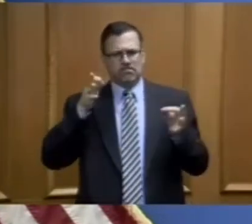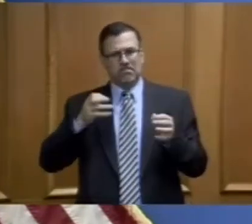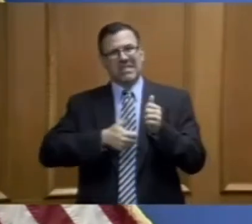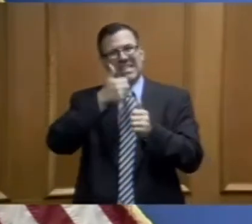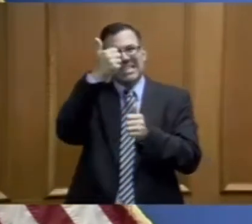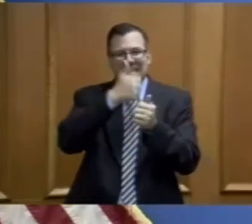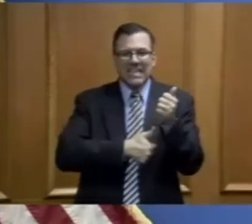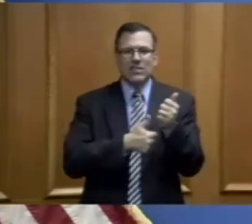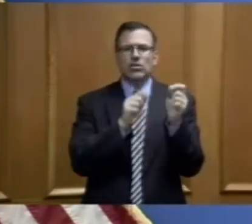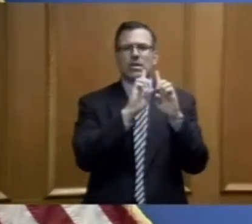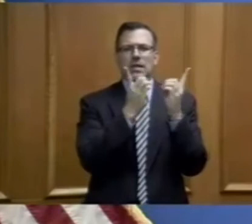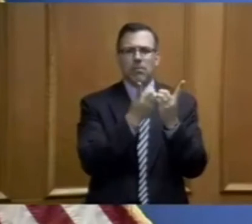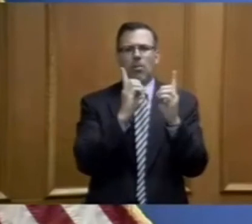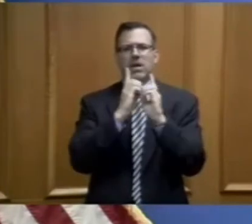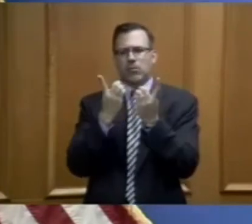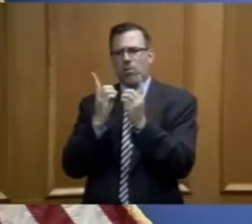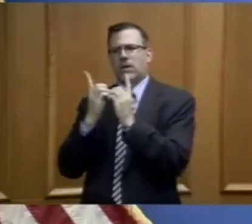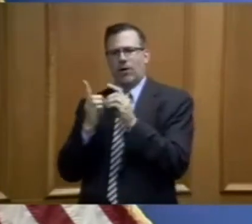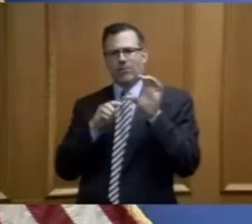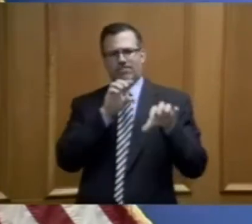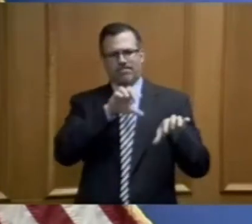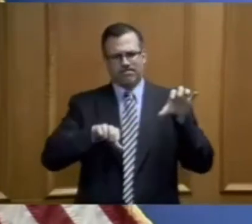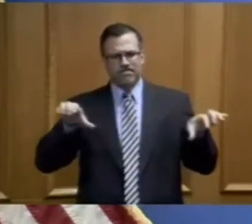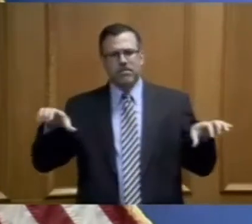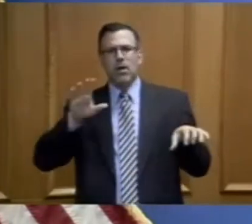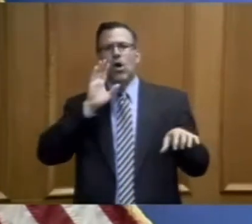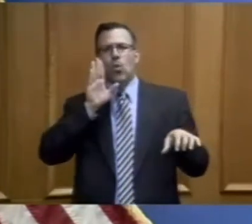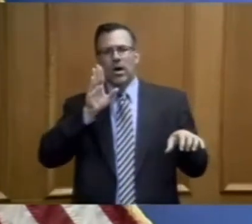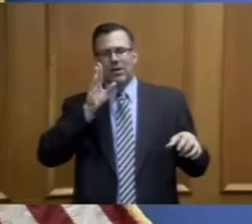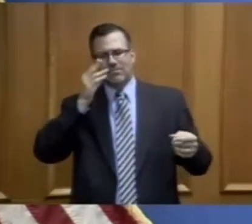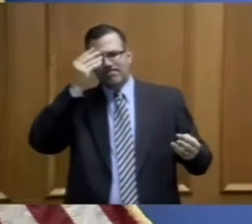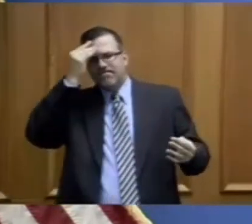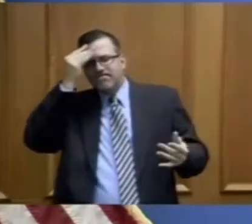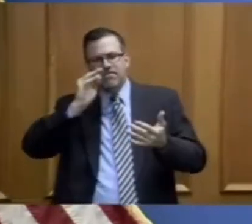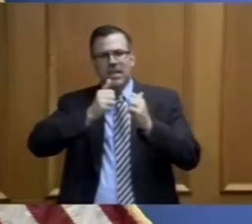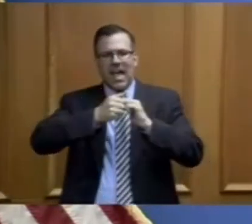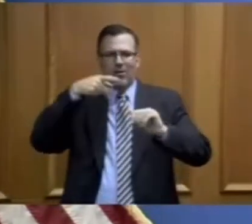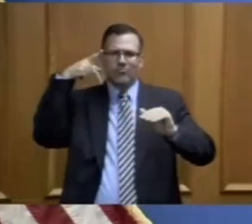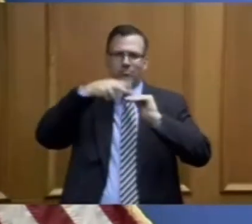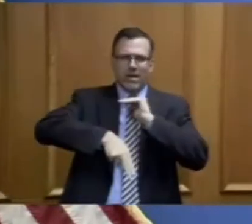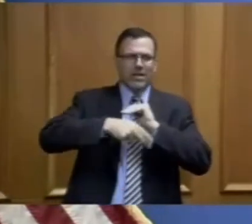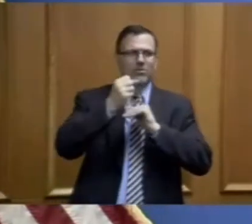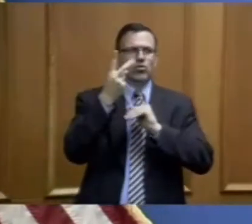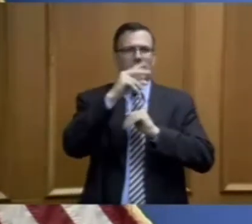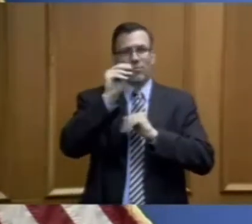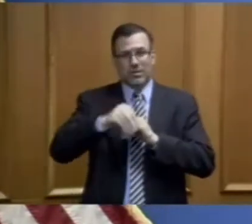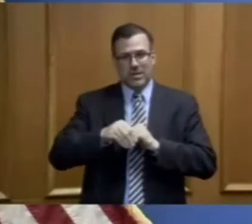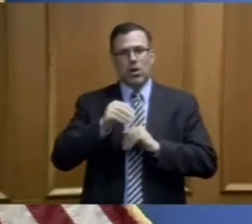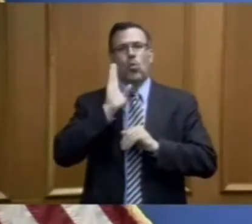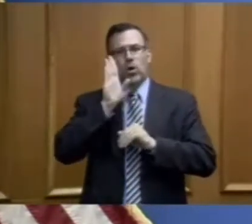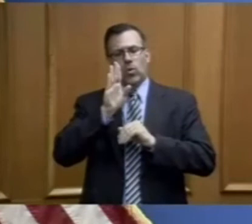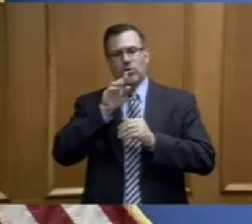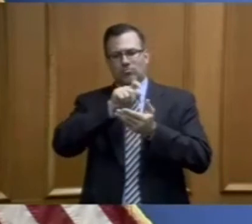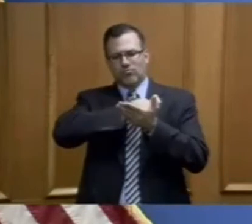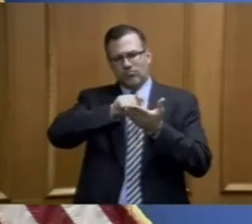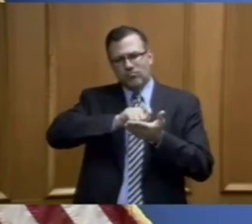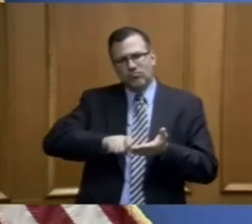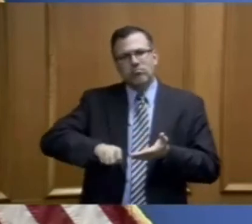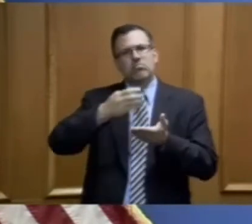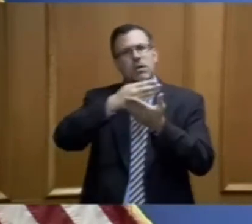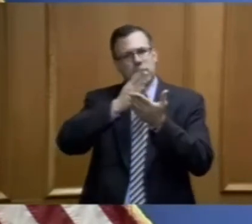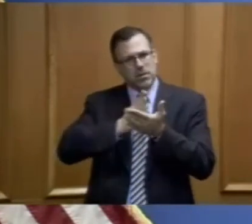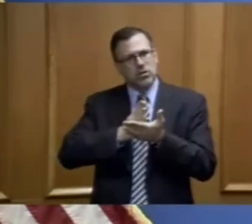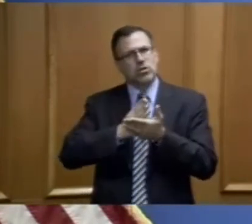department commissioner will engage in this. We'll do that together as a team, and together we'll create a budget that